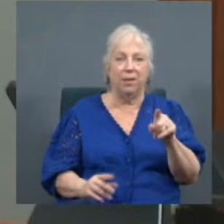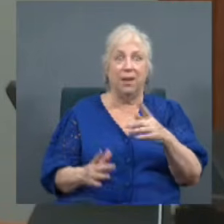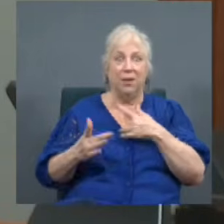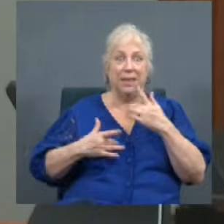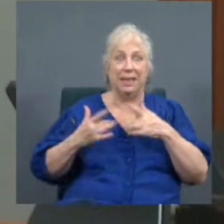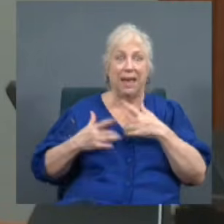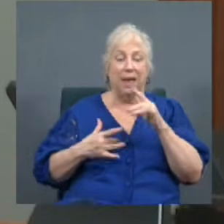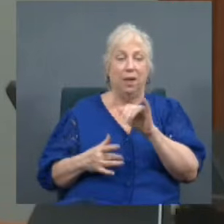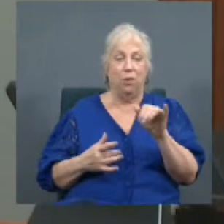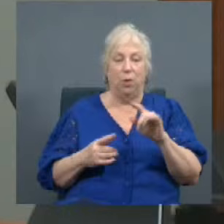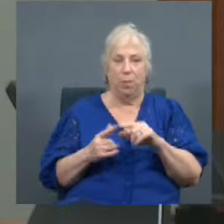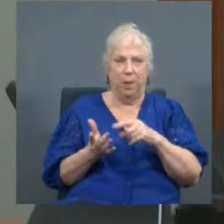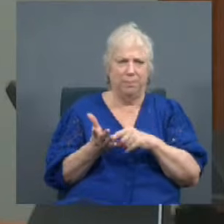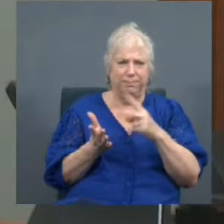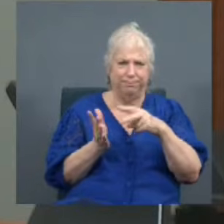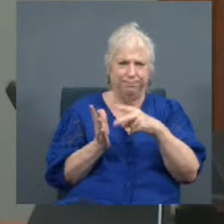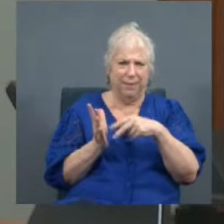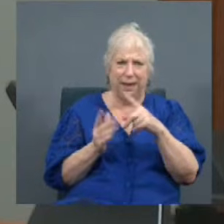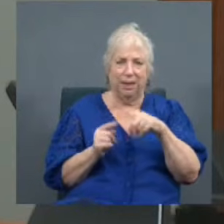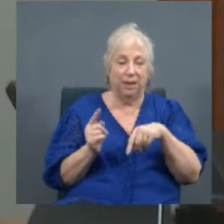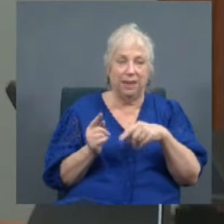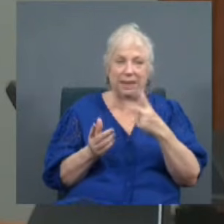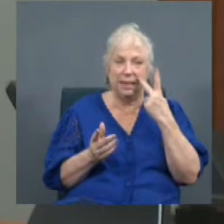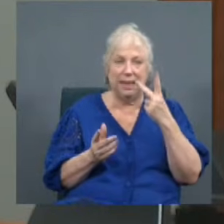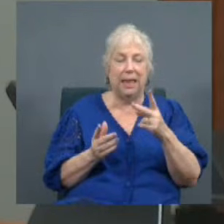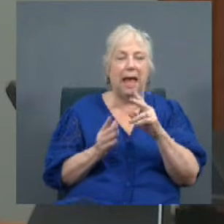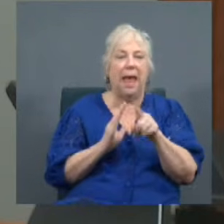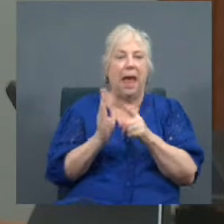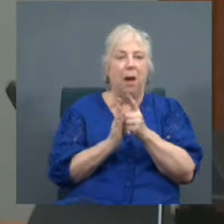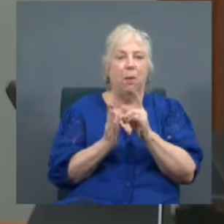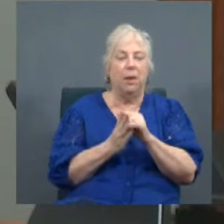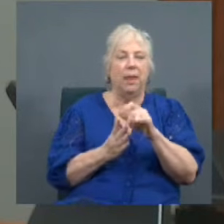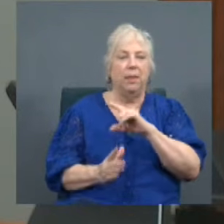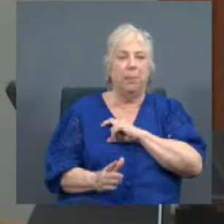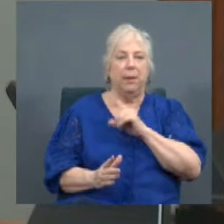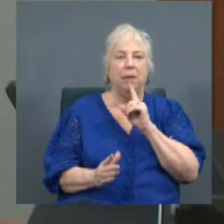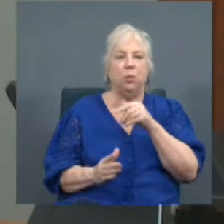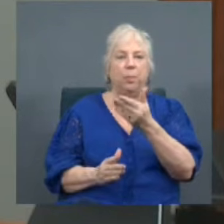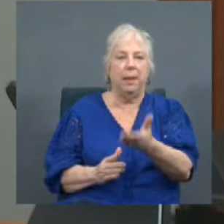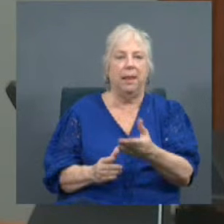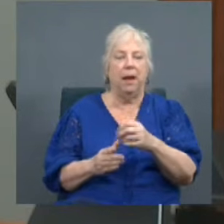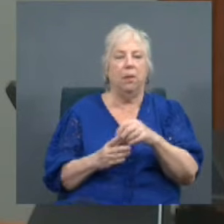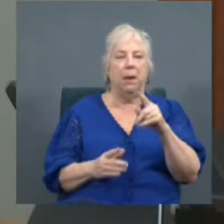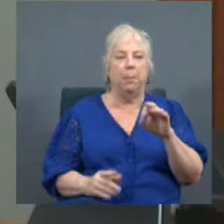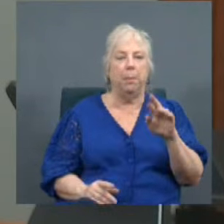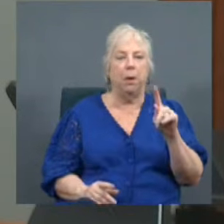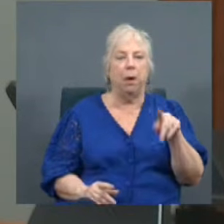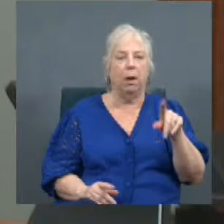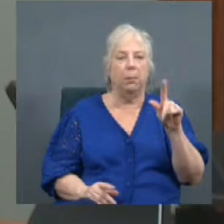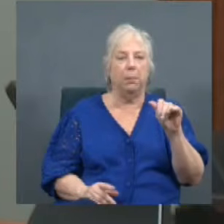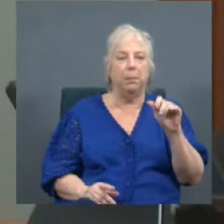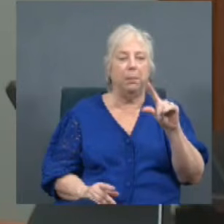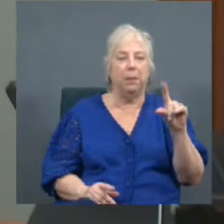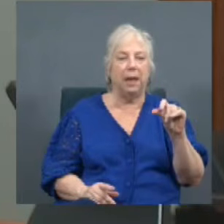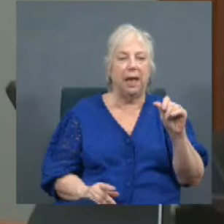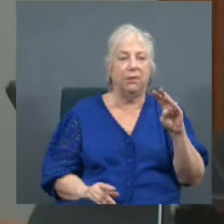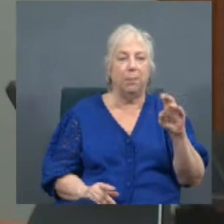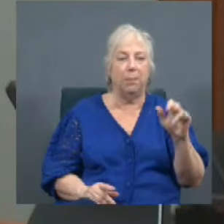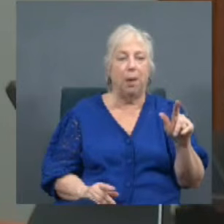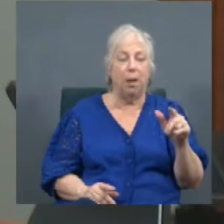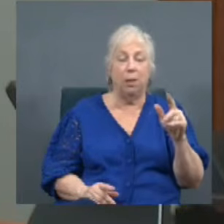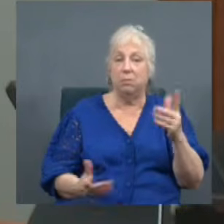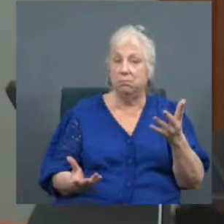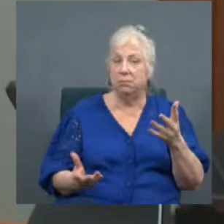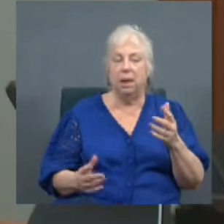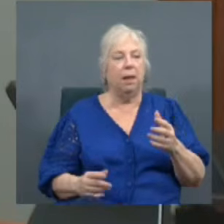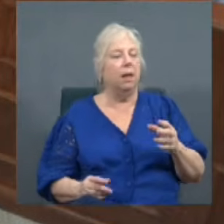the hours that the police department would be at Park Plaza Mall. Do we have that information yet, Mayor? We have not